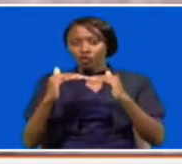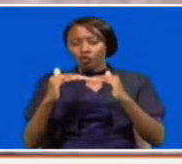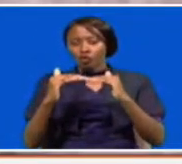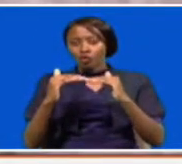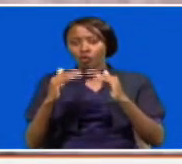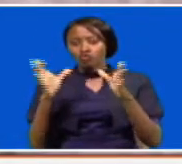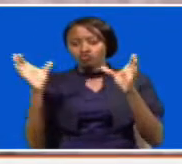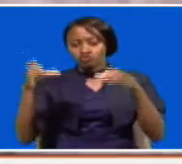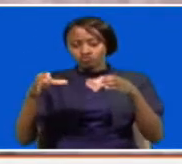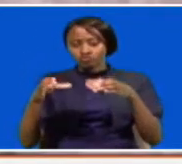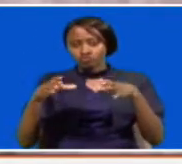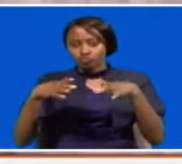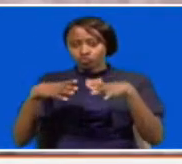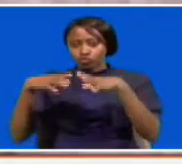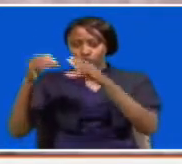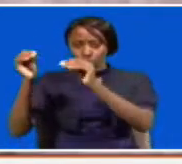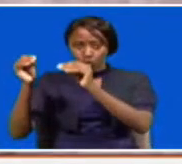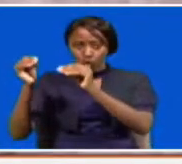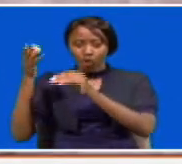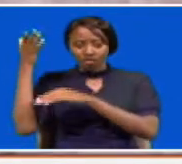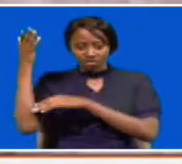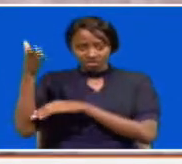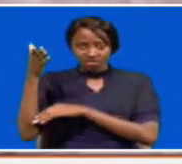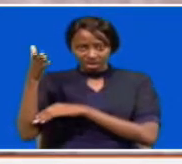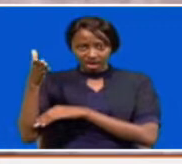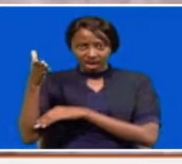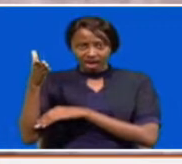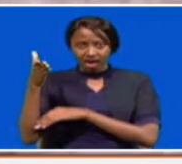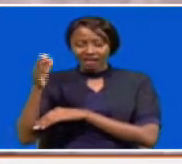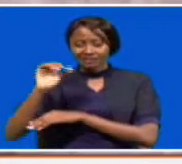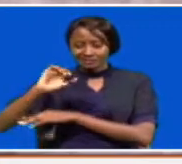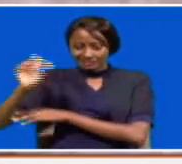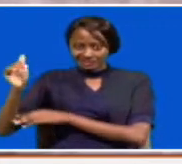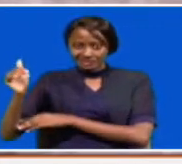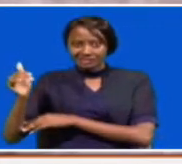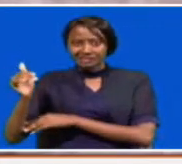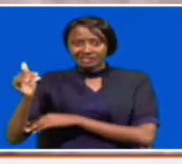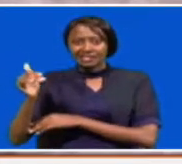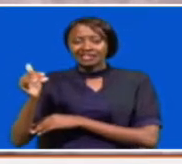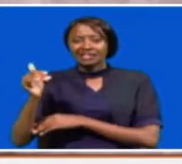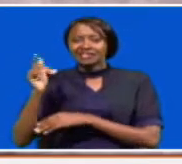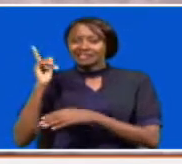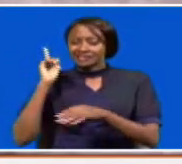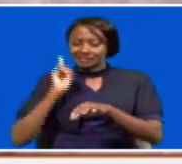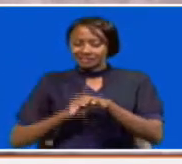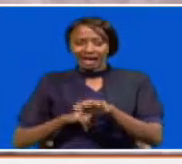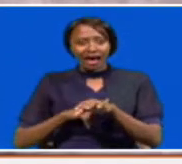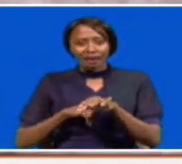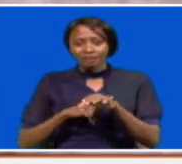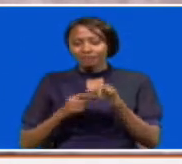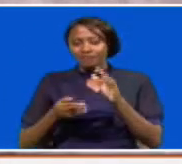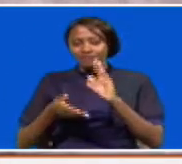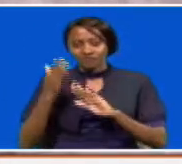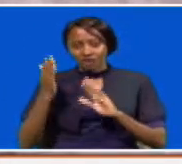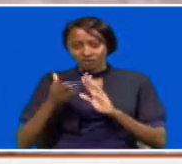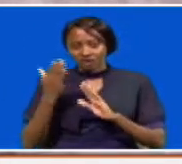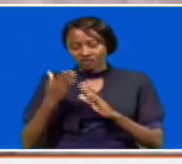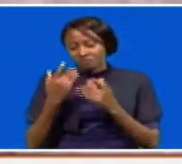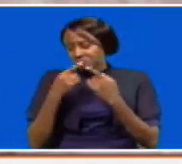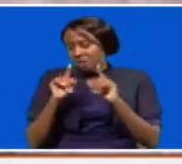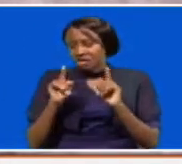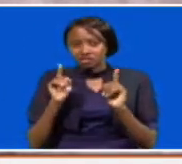delegation to Khartoum as and when it is practically possible, but in any